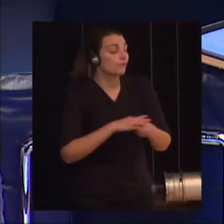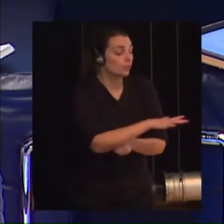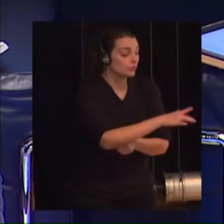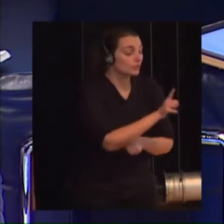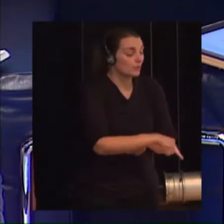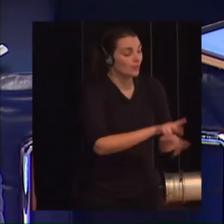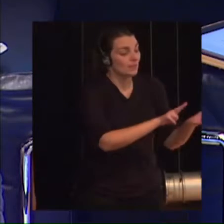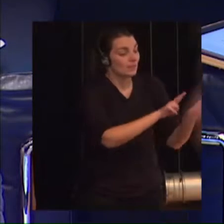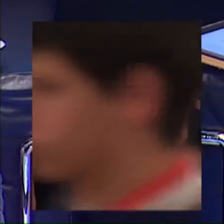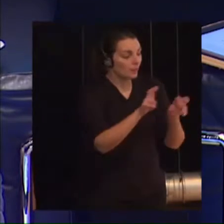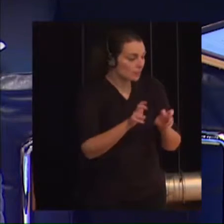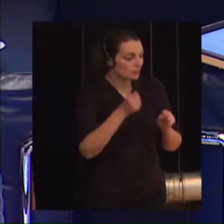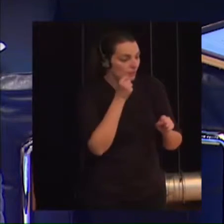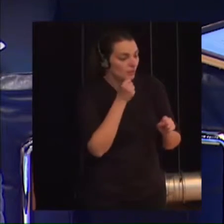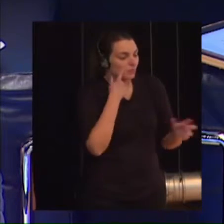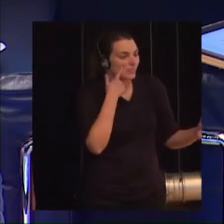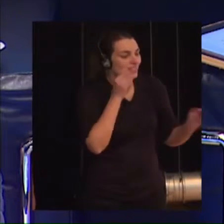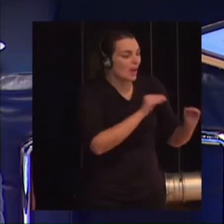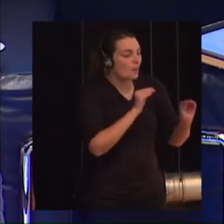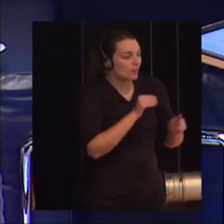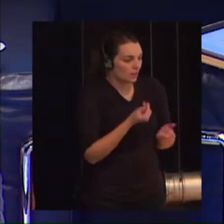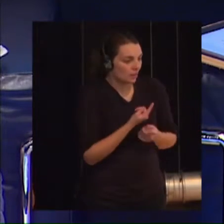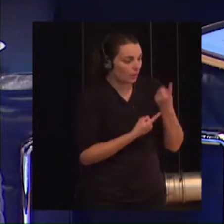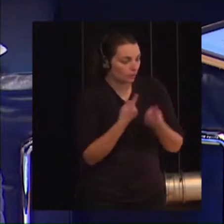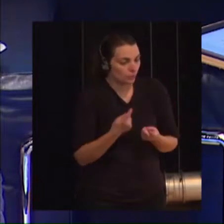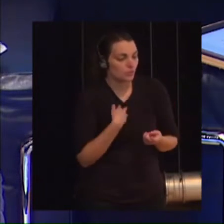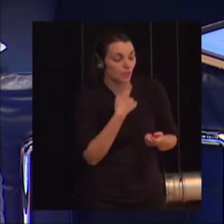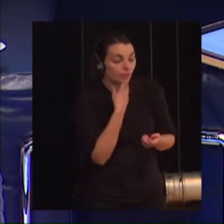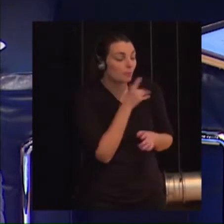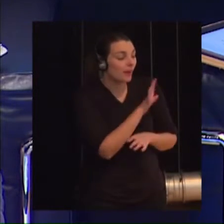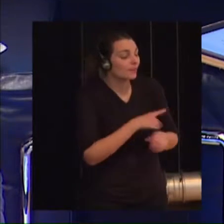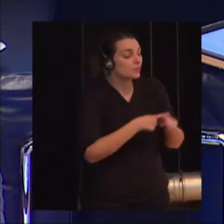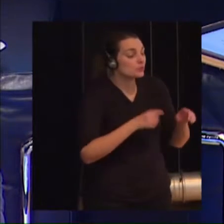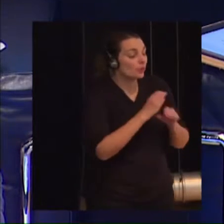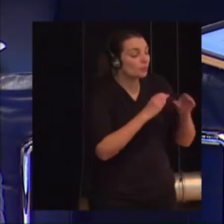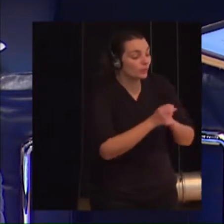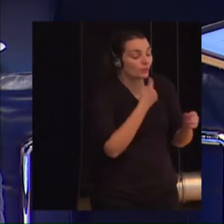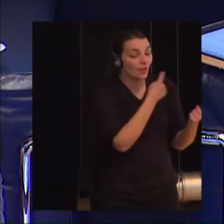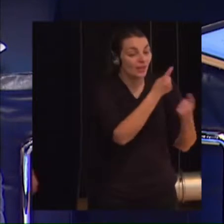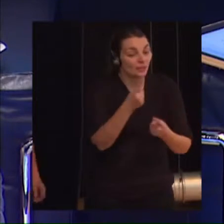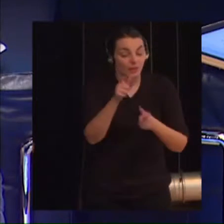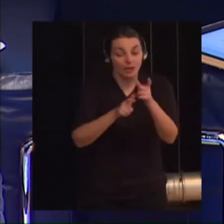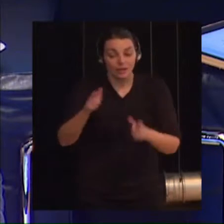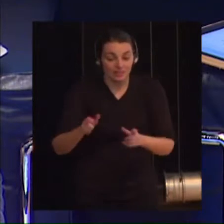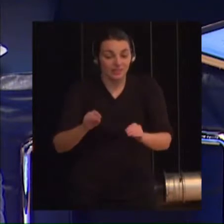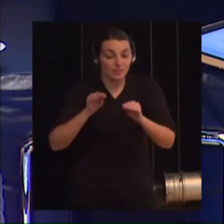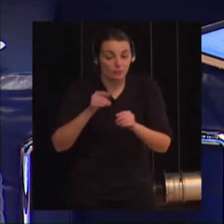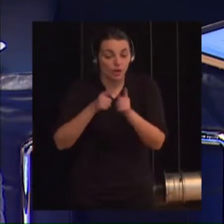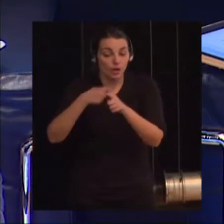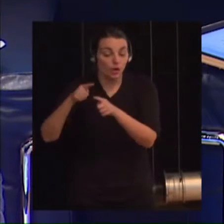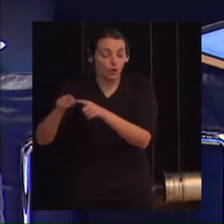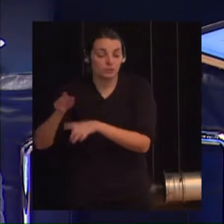what is important for people very clear. What it doesn't work so well, and at least we don't know how to, is what people